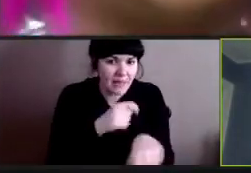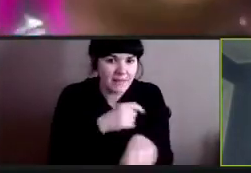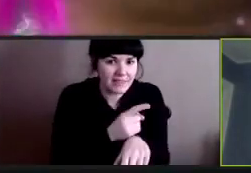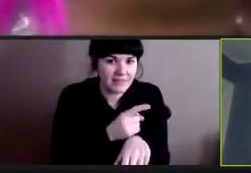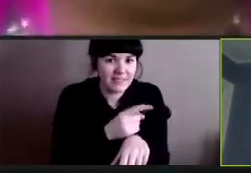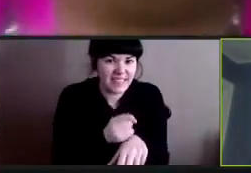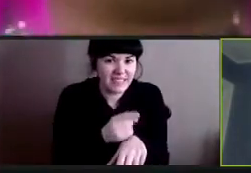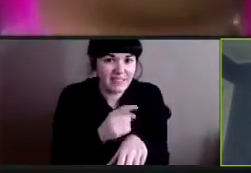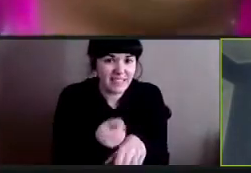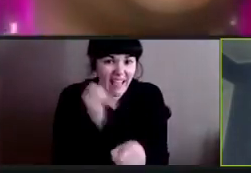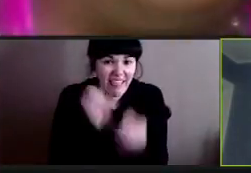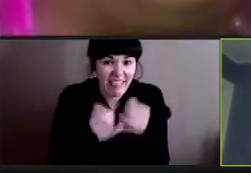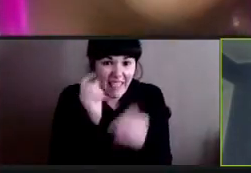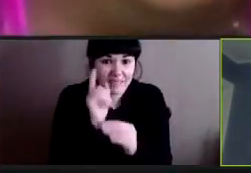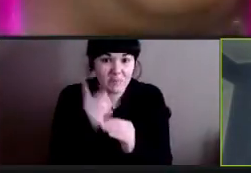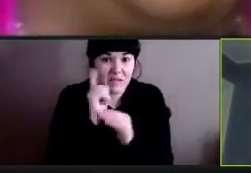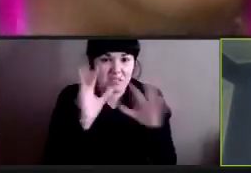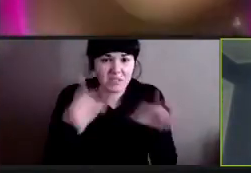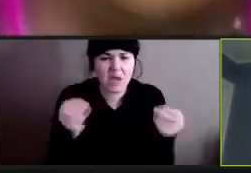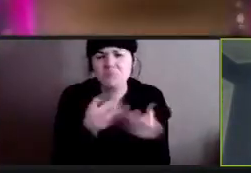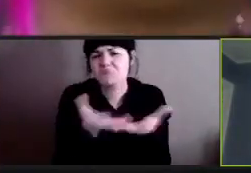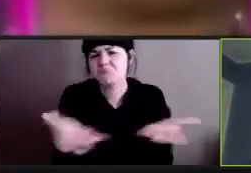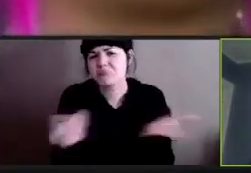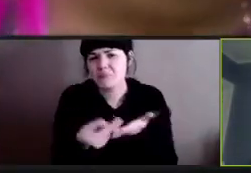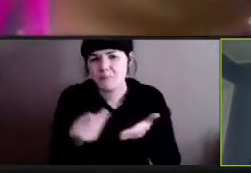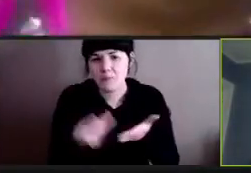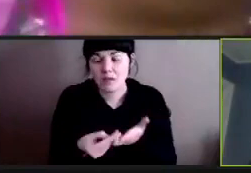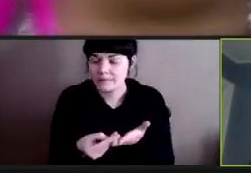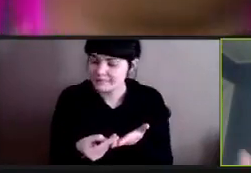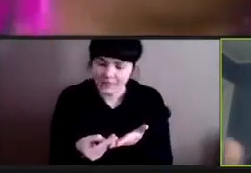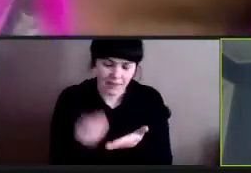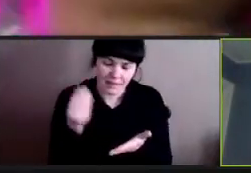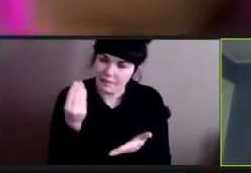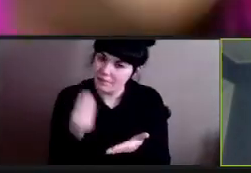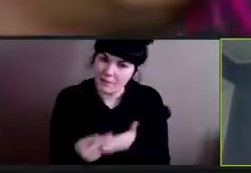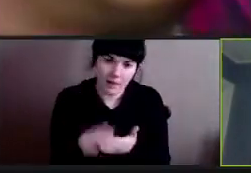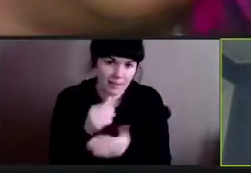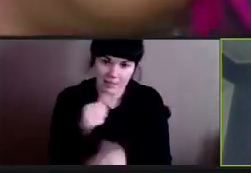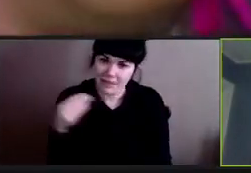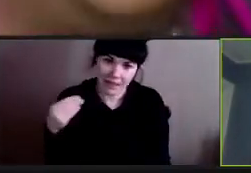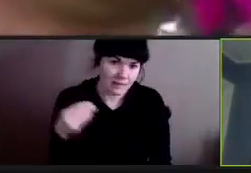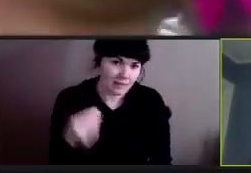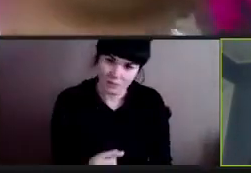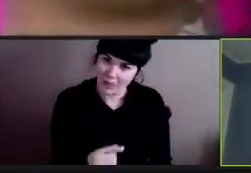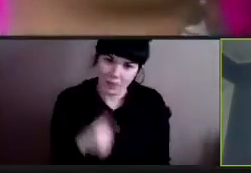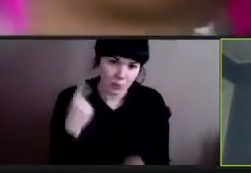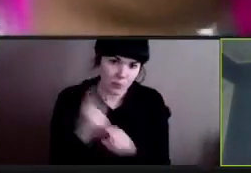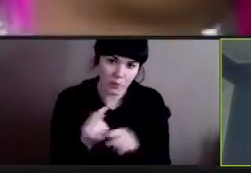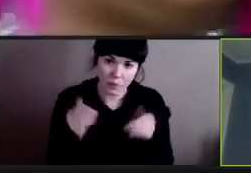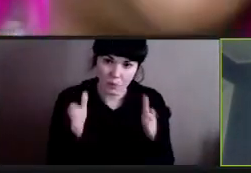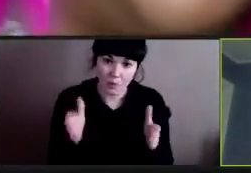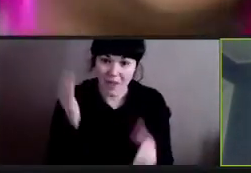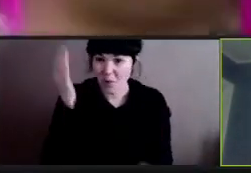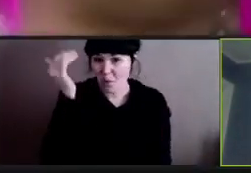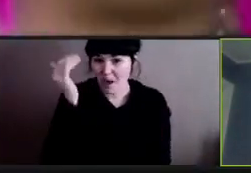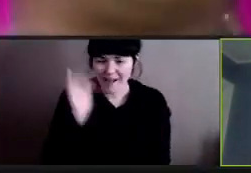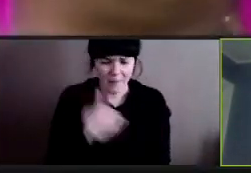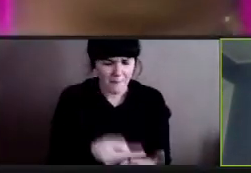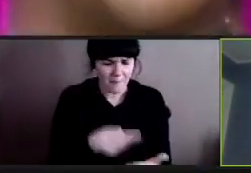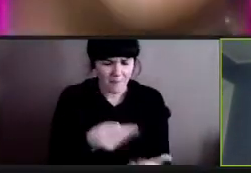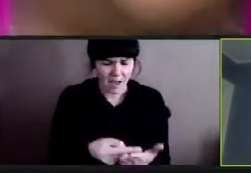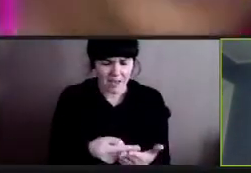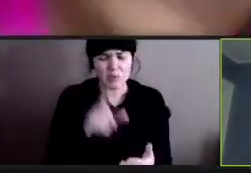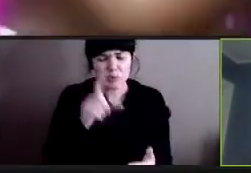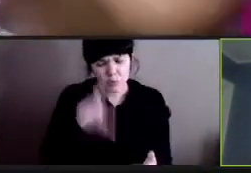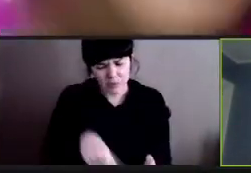the money doesn't get spent effectively because what you needed it for was 6 months ago. And if you know anything about